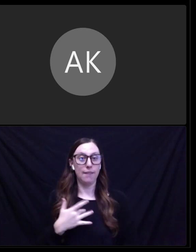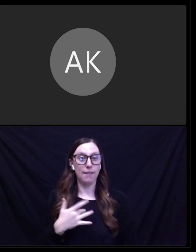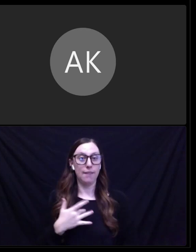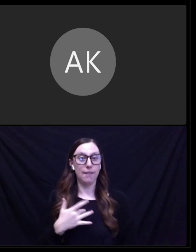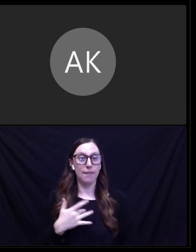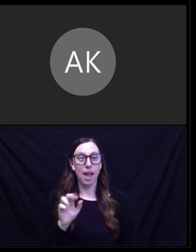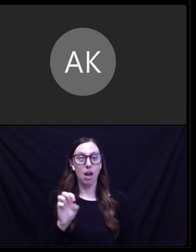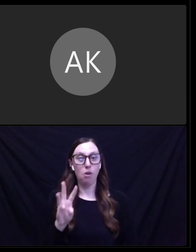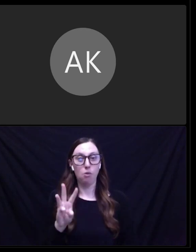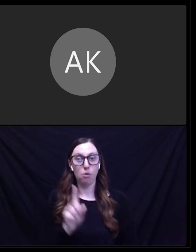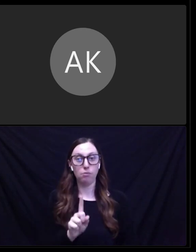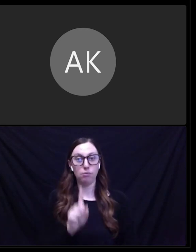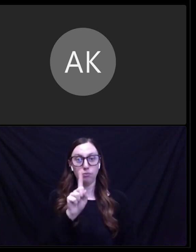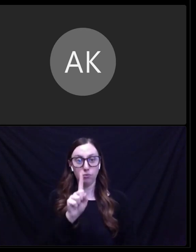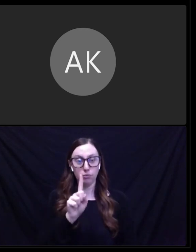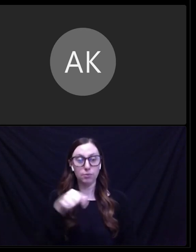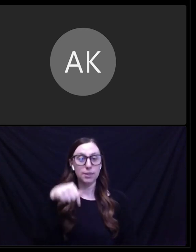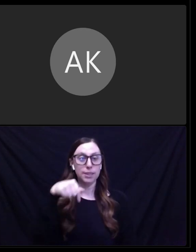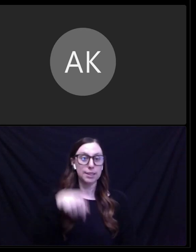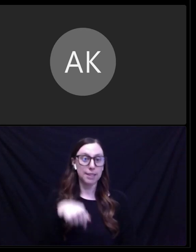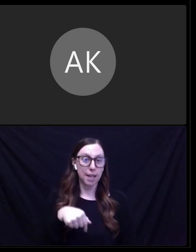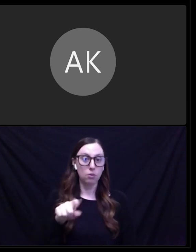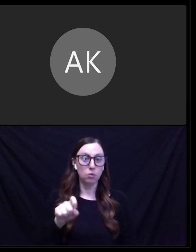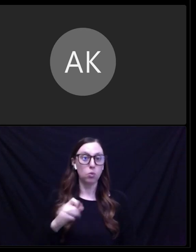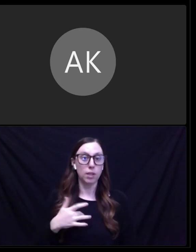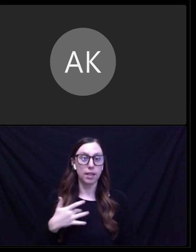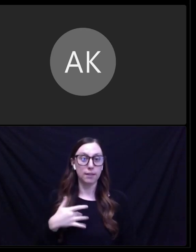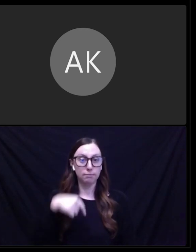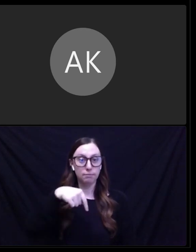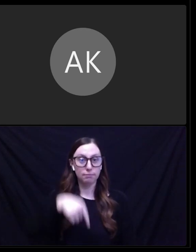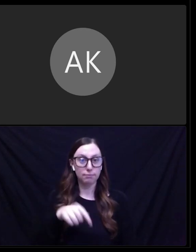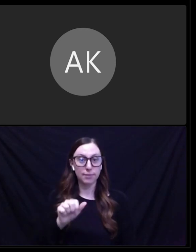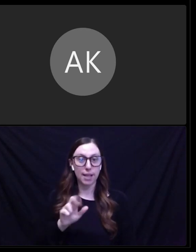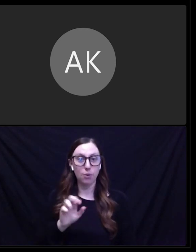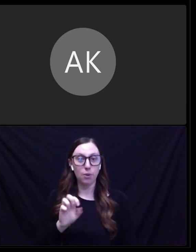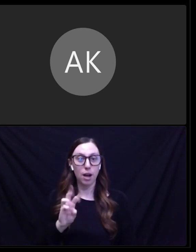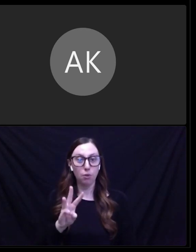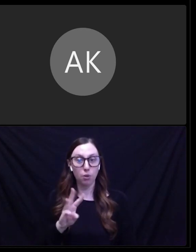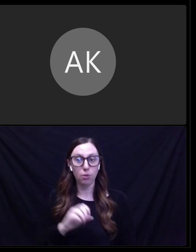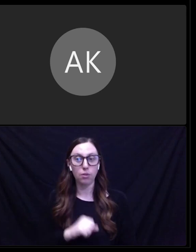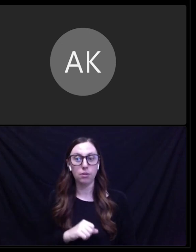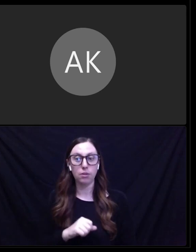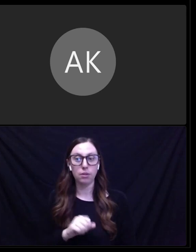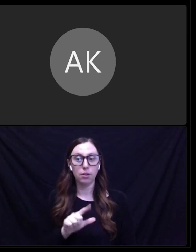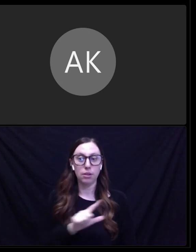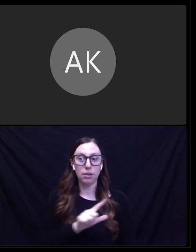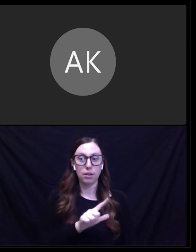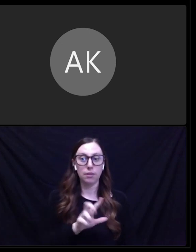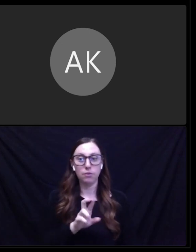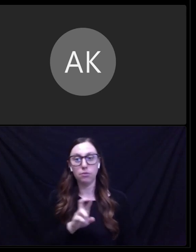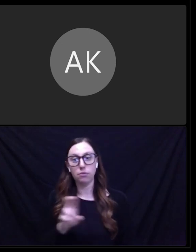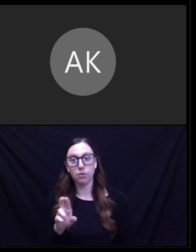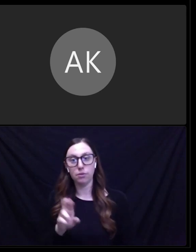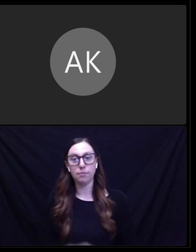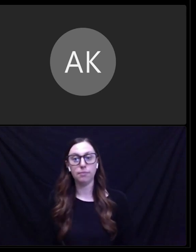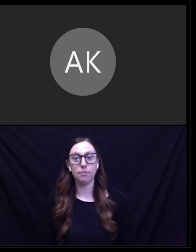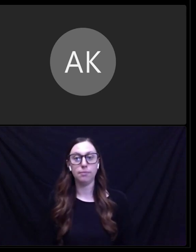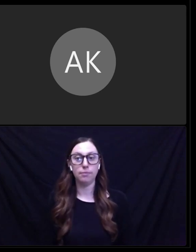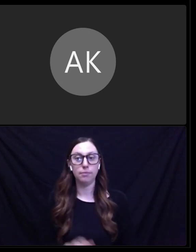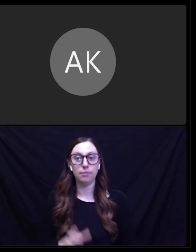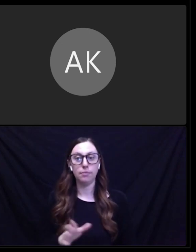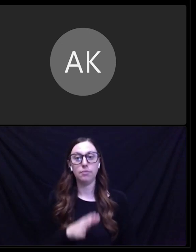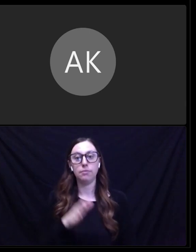an elevated nub that points down. And then left and right, elevated nubs that point left and right.